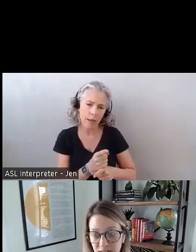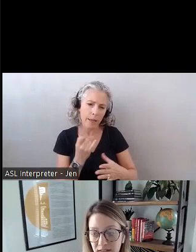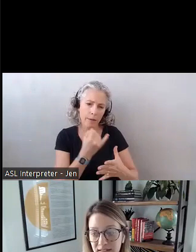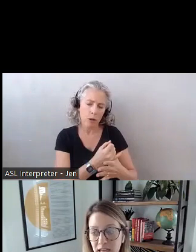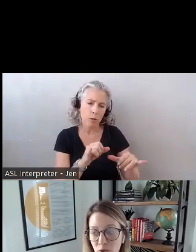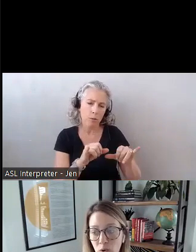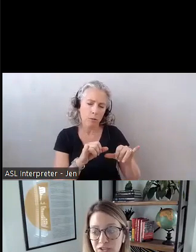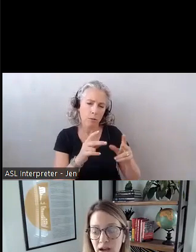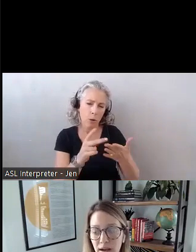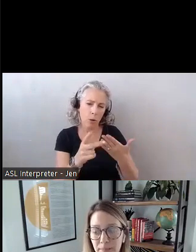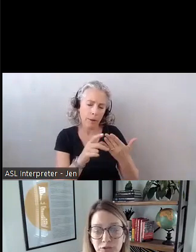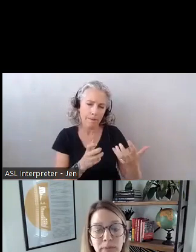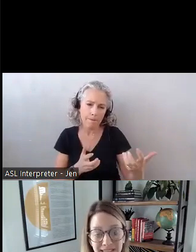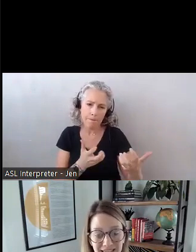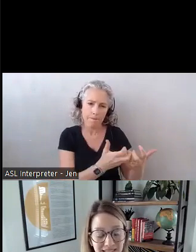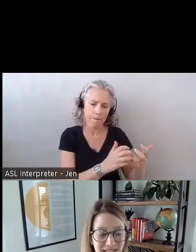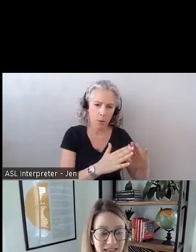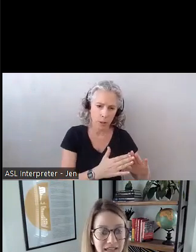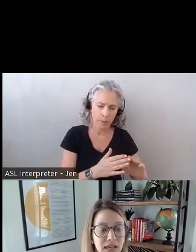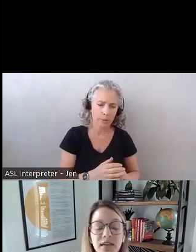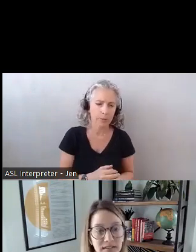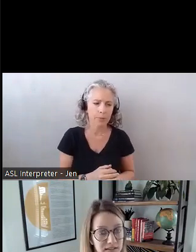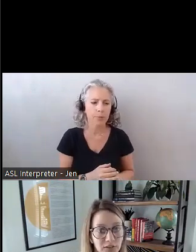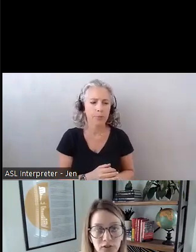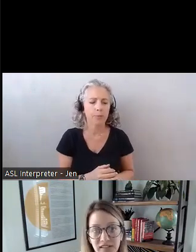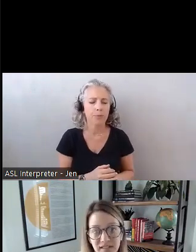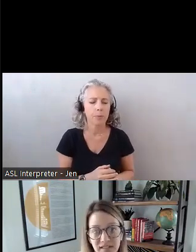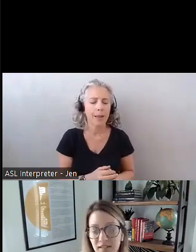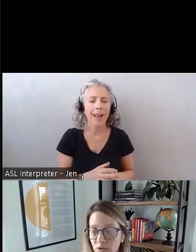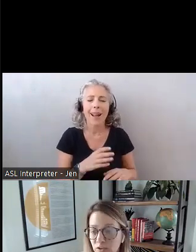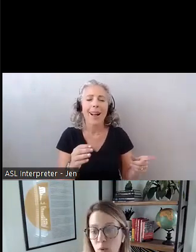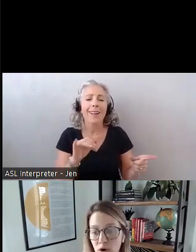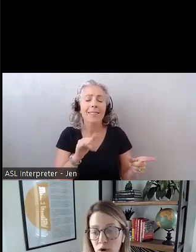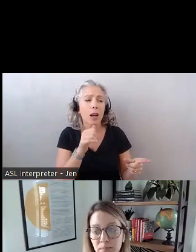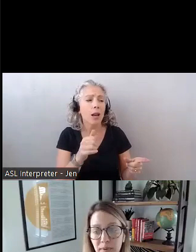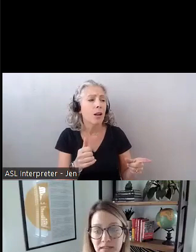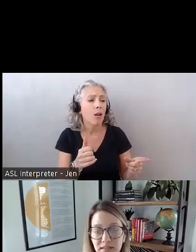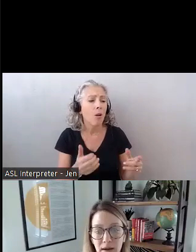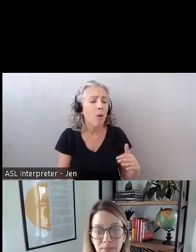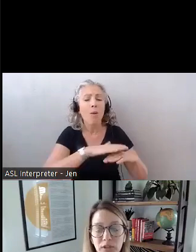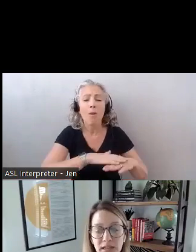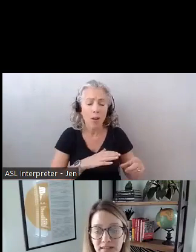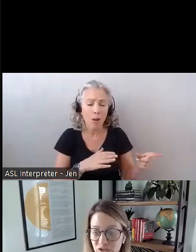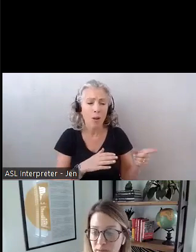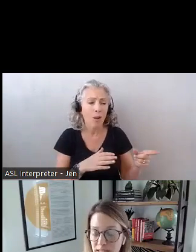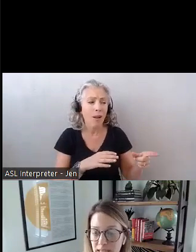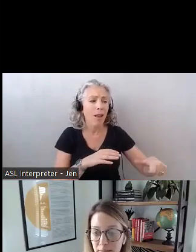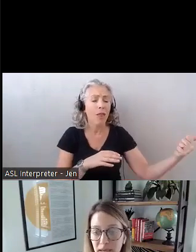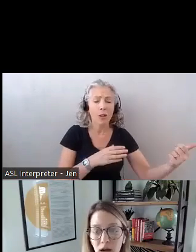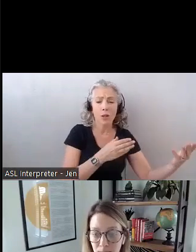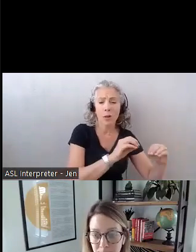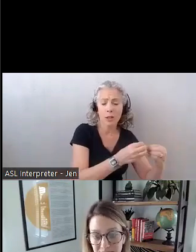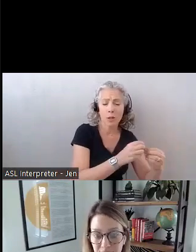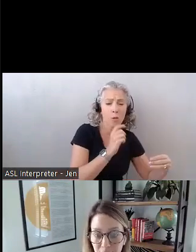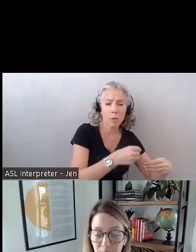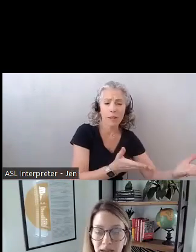and services that don't duplicate existing services or supports, but really accentuate